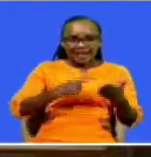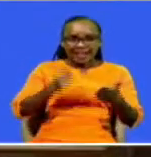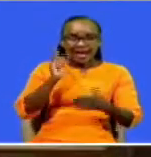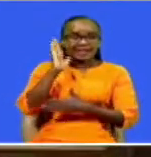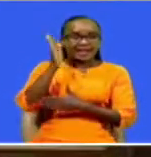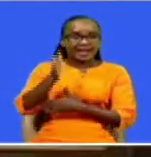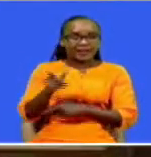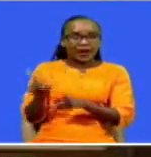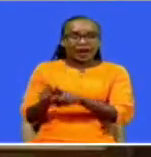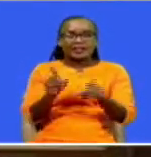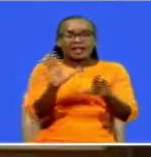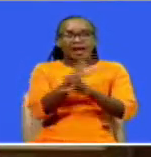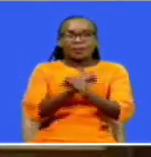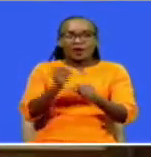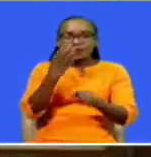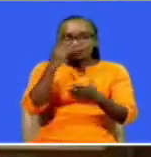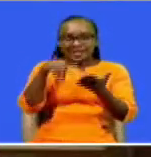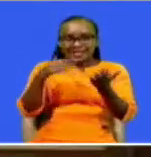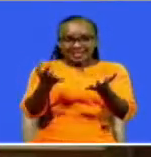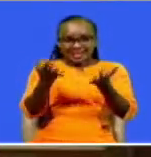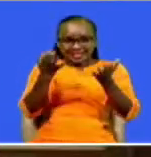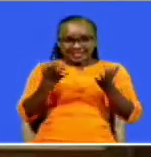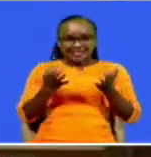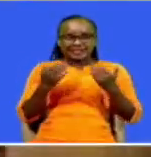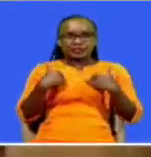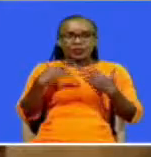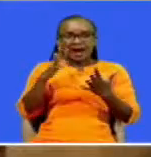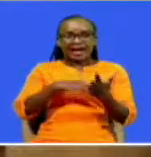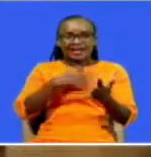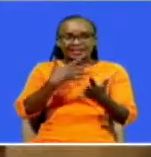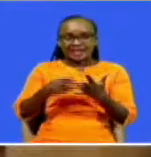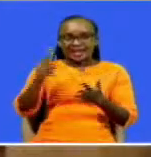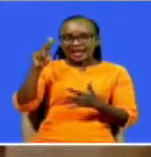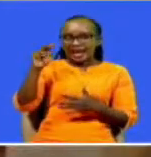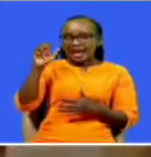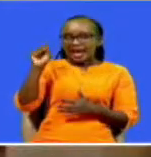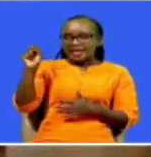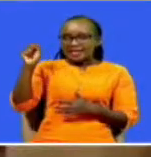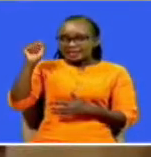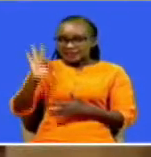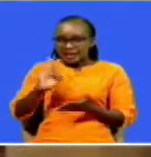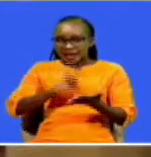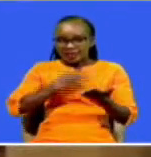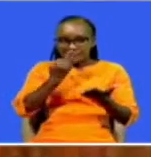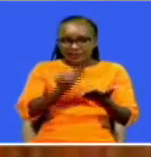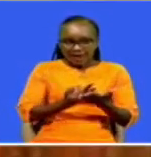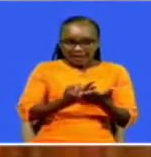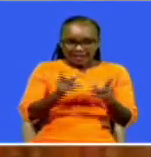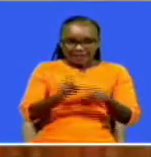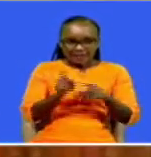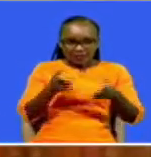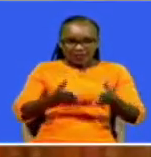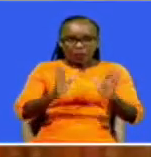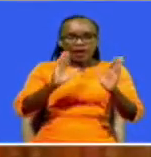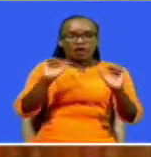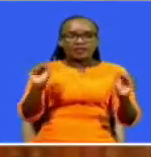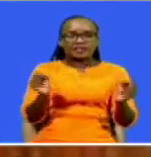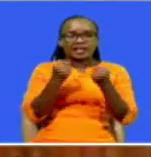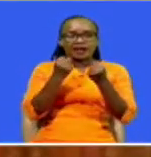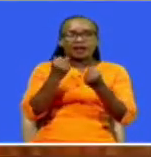The president also stated that there is need to restructure the NSSF fund to encourage the culture of saving. For